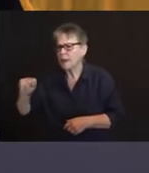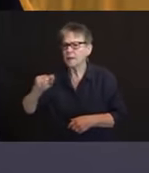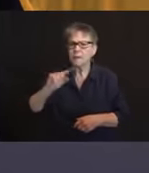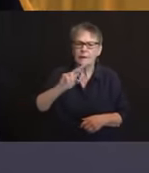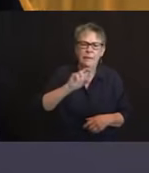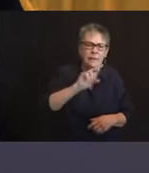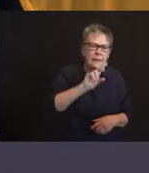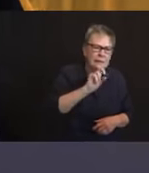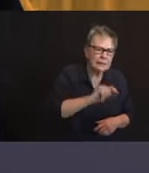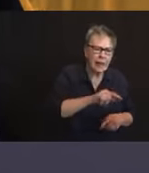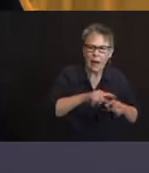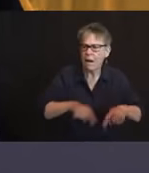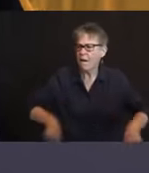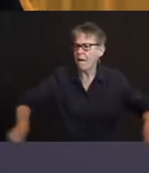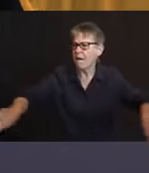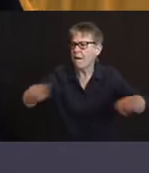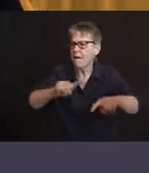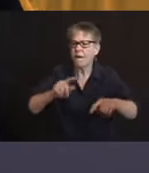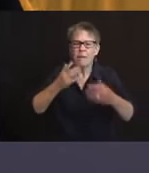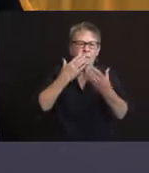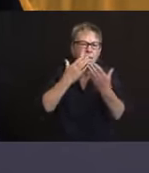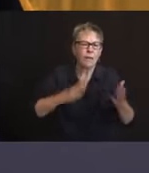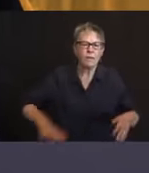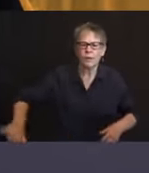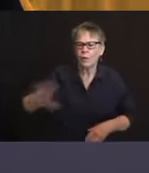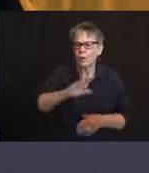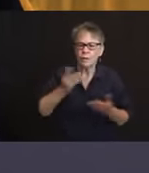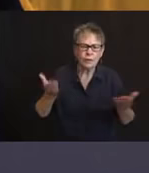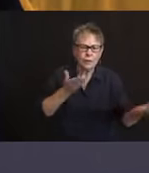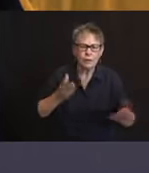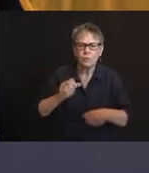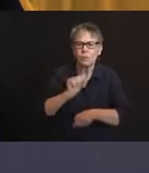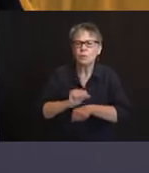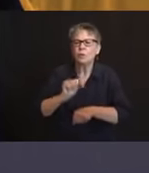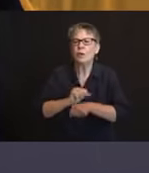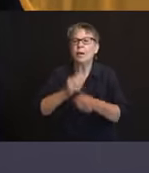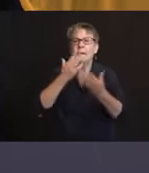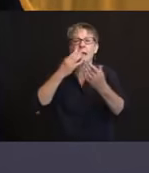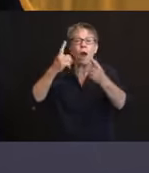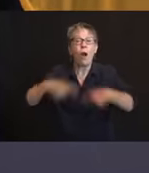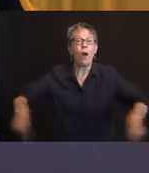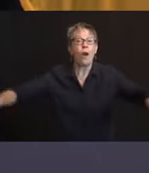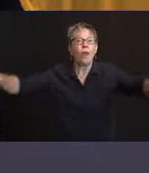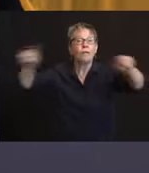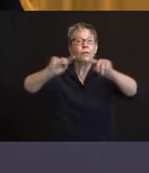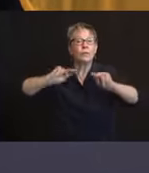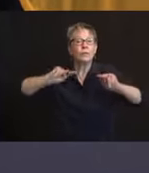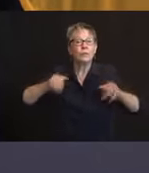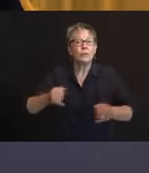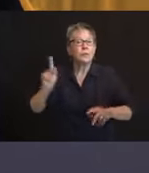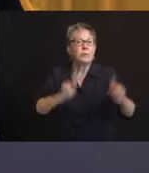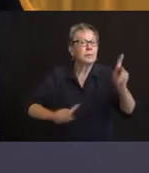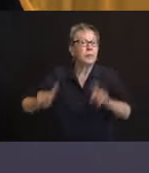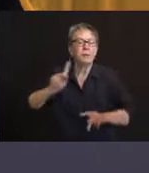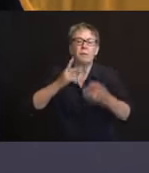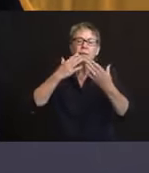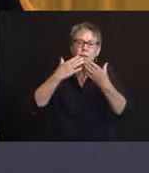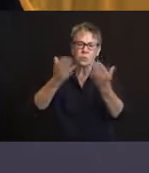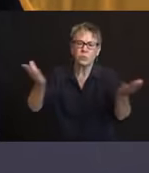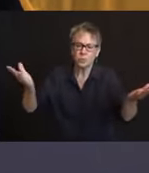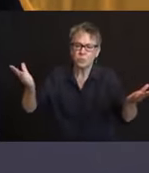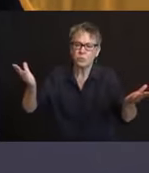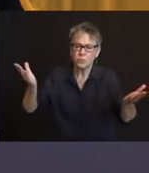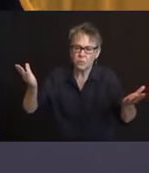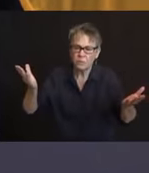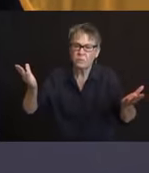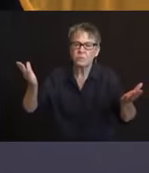there for continued great, overwhelming. There are a couple of folks out there get a big megaphone or trying